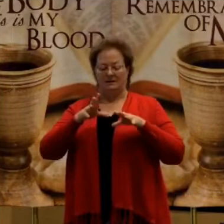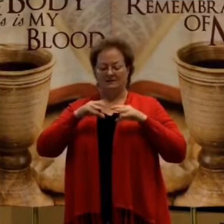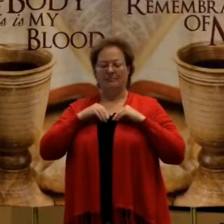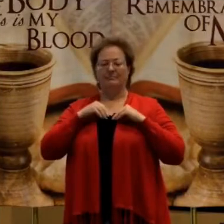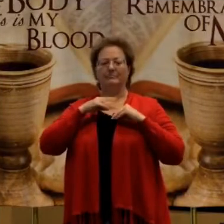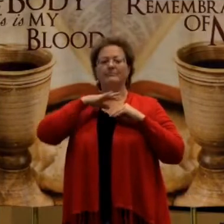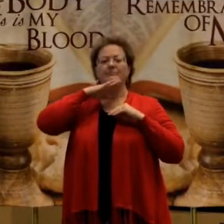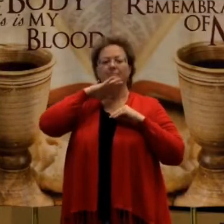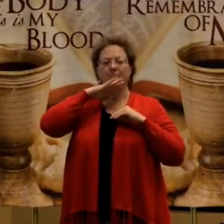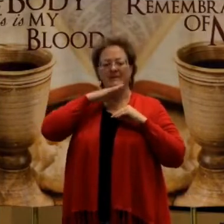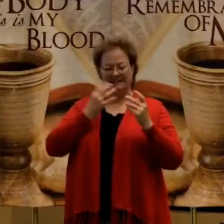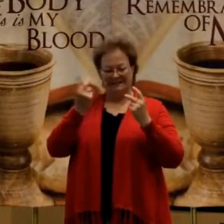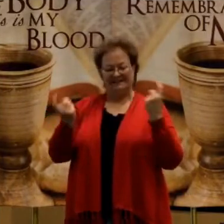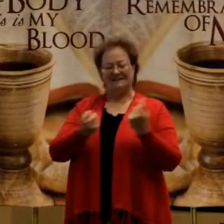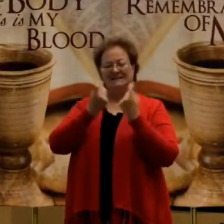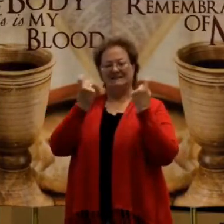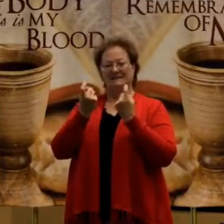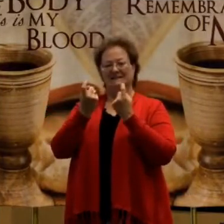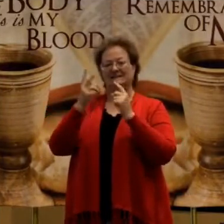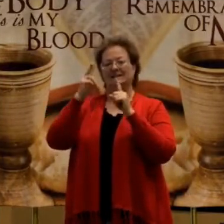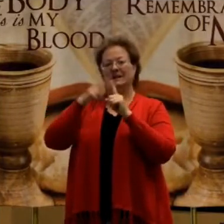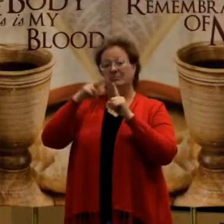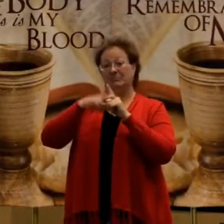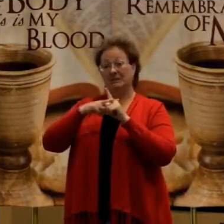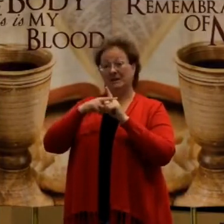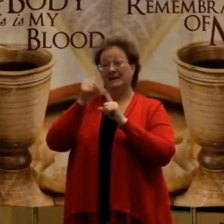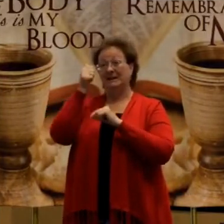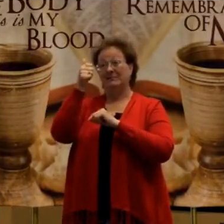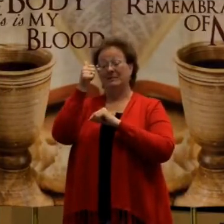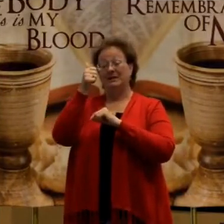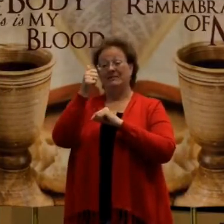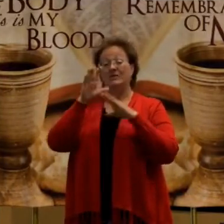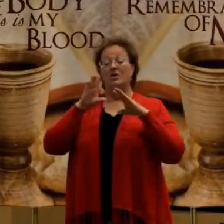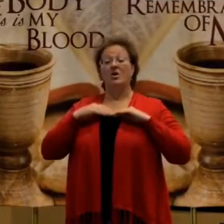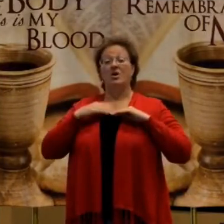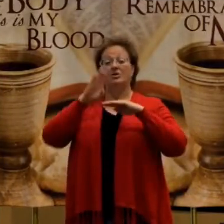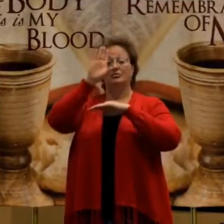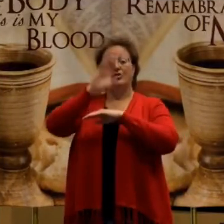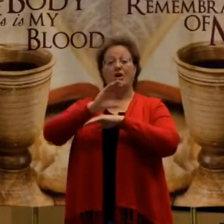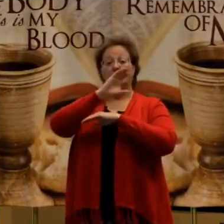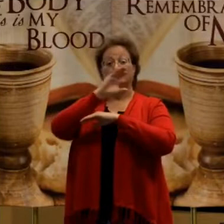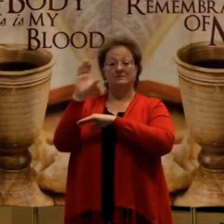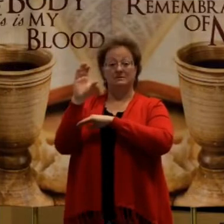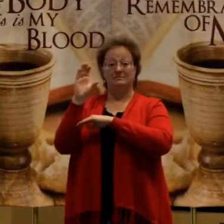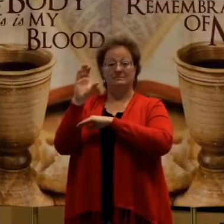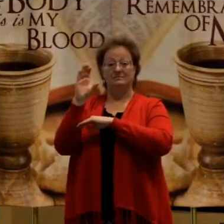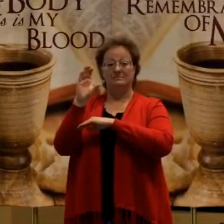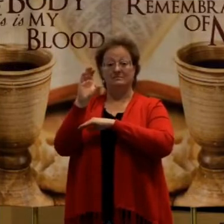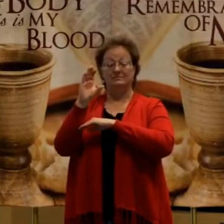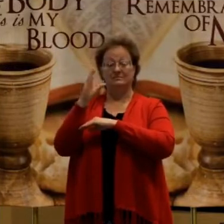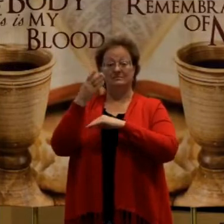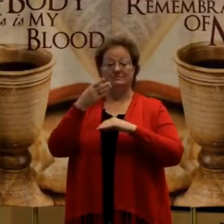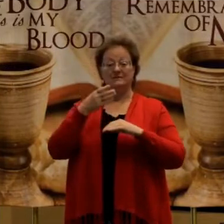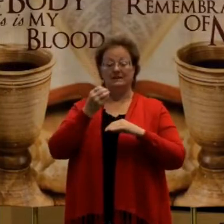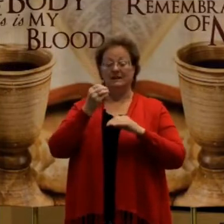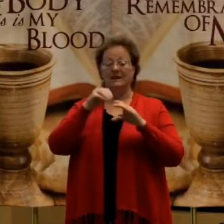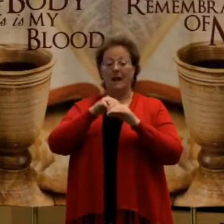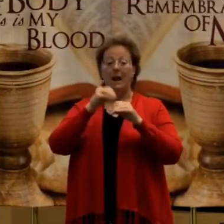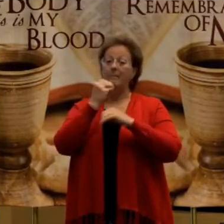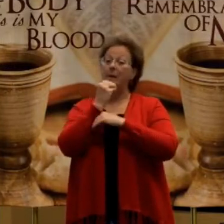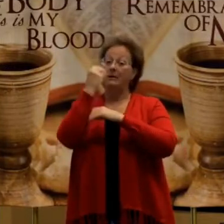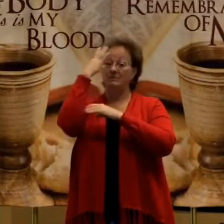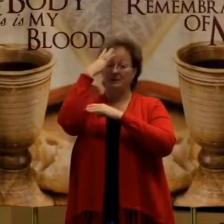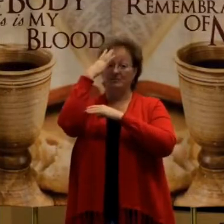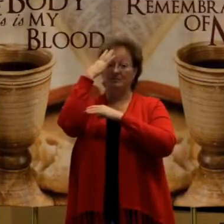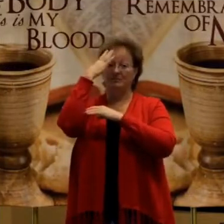so that he could get us out of our hole of sin. And in baptism, God has connected us to Christ's saving work,